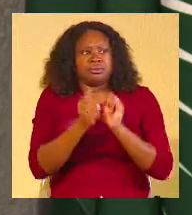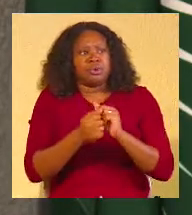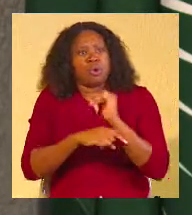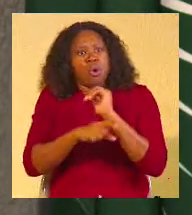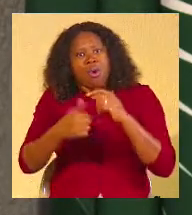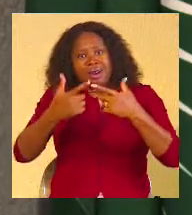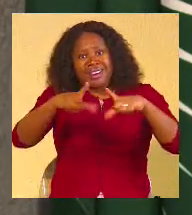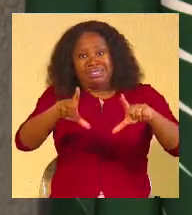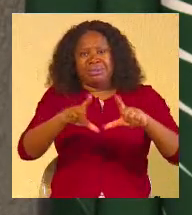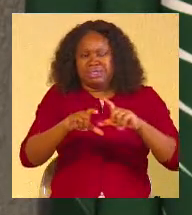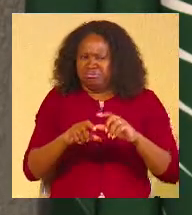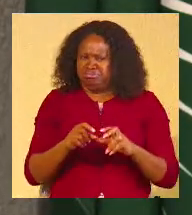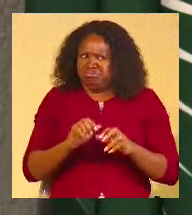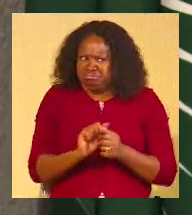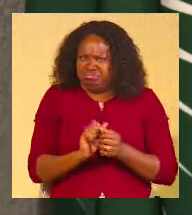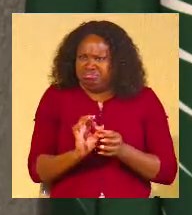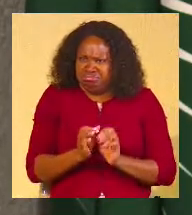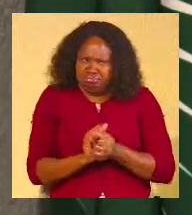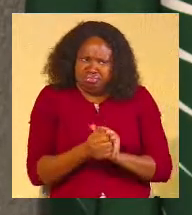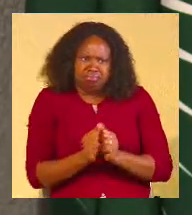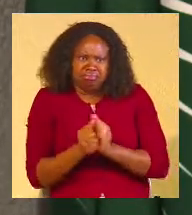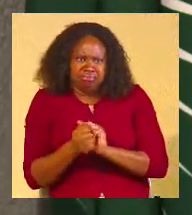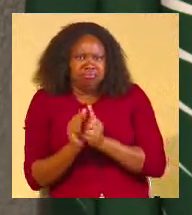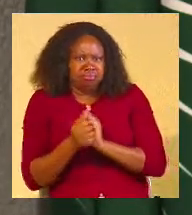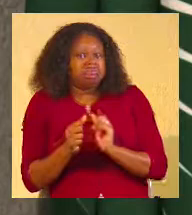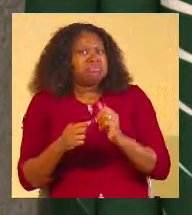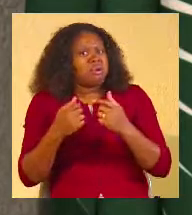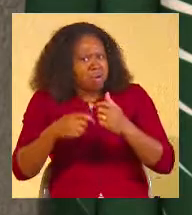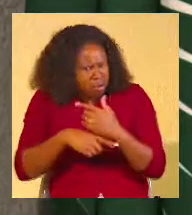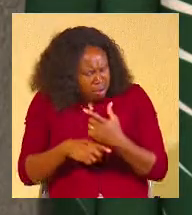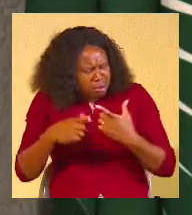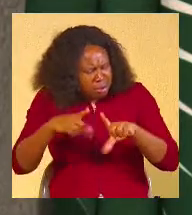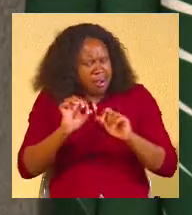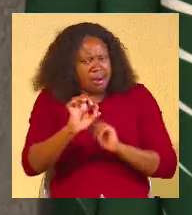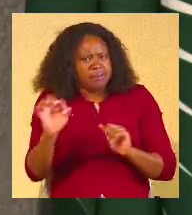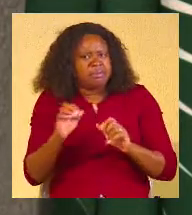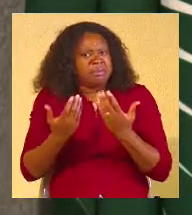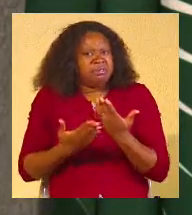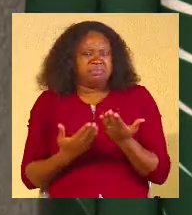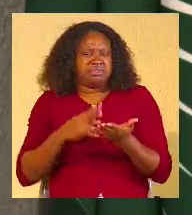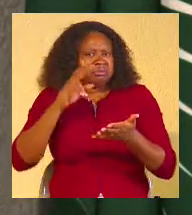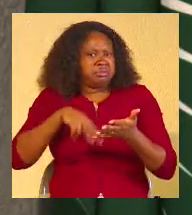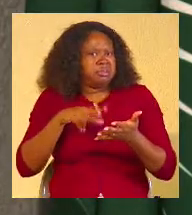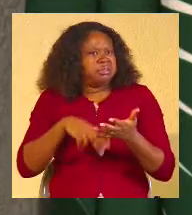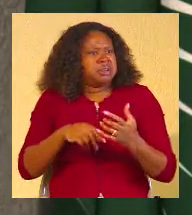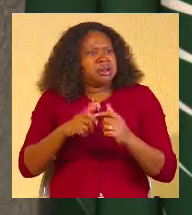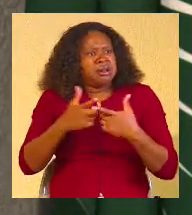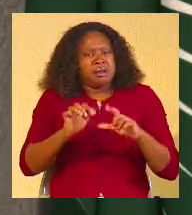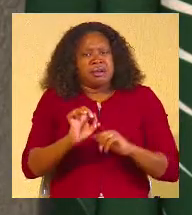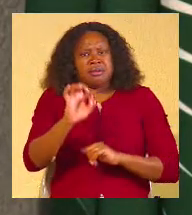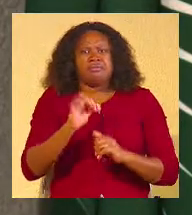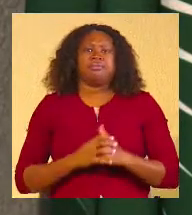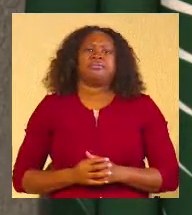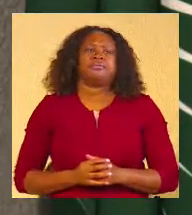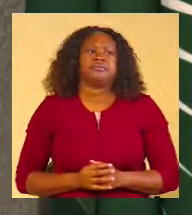local languages. So that people can feel comfortable accessing that information in a language that they're most comfortable